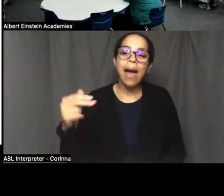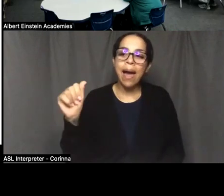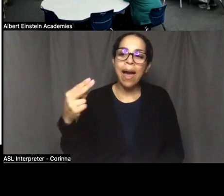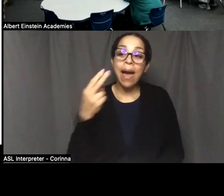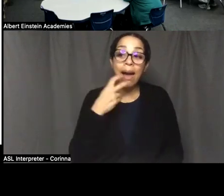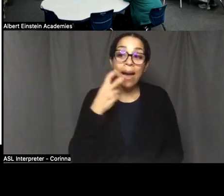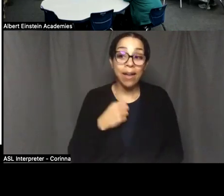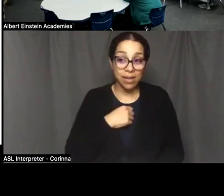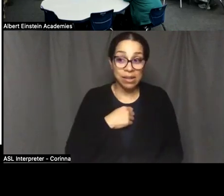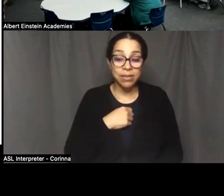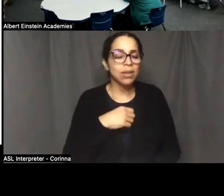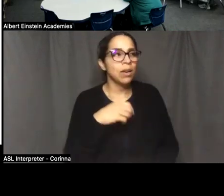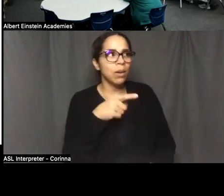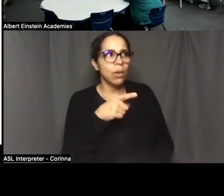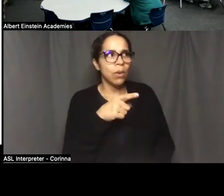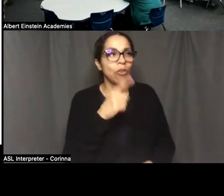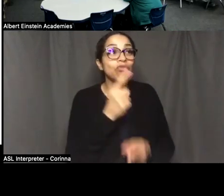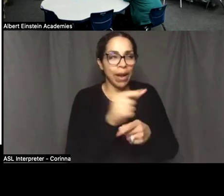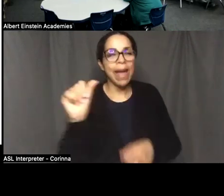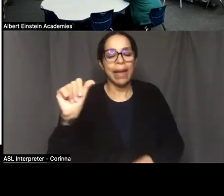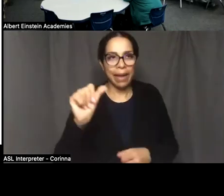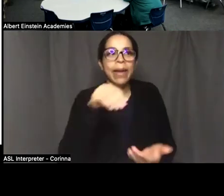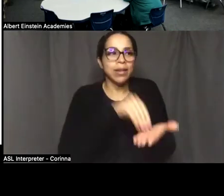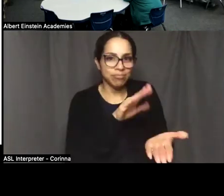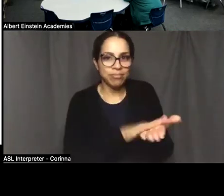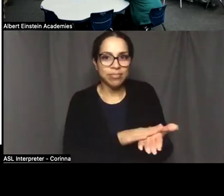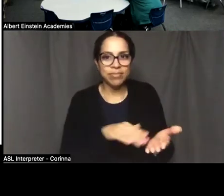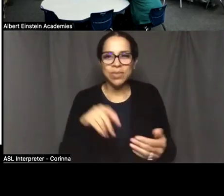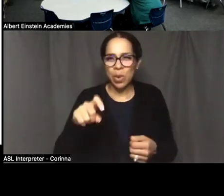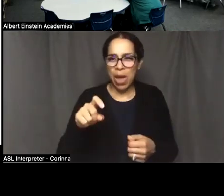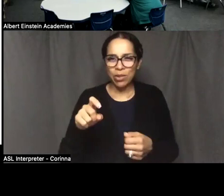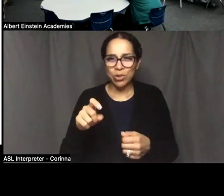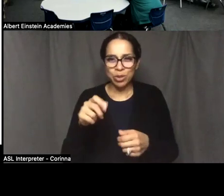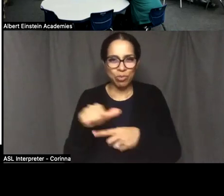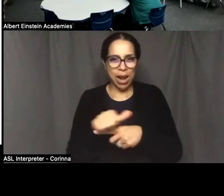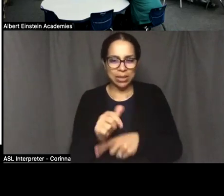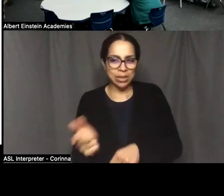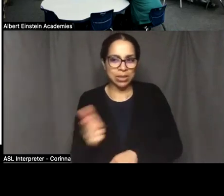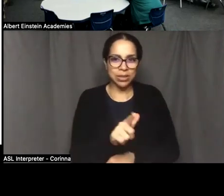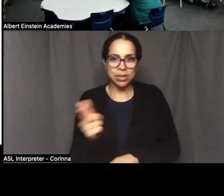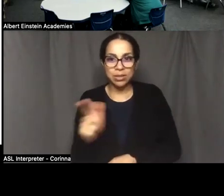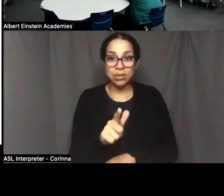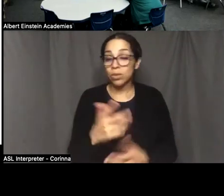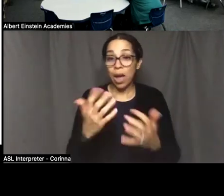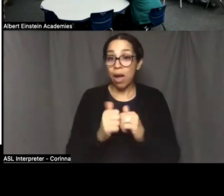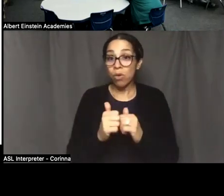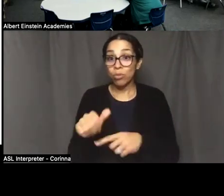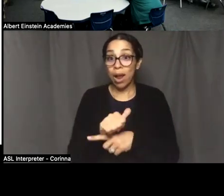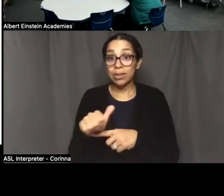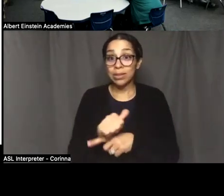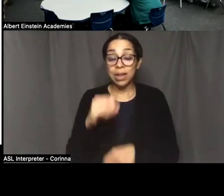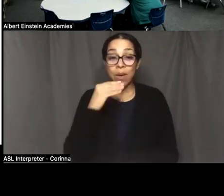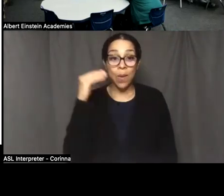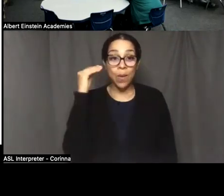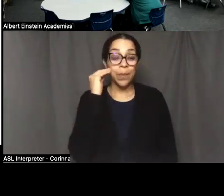A makes that sound, and that's what they have to write. So it kind of has to go back and forth. So one fun way to practice with them at home